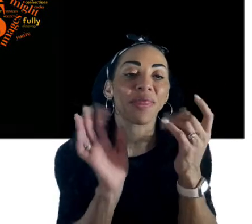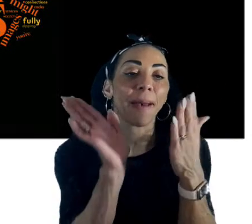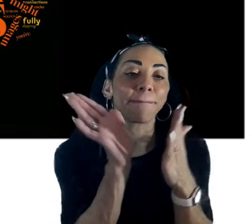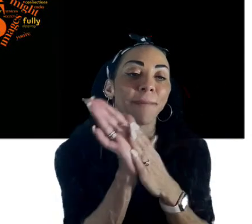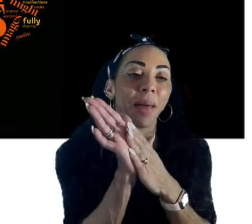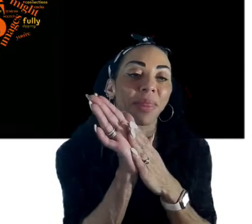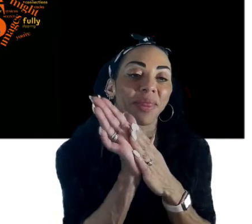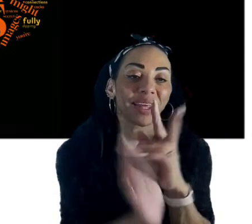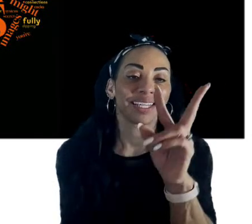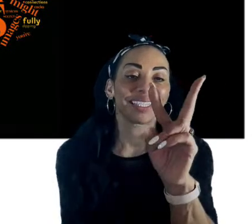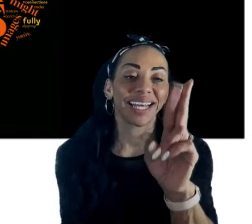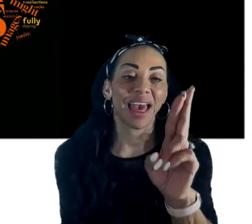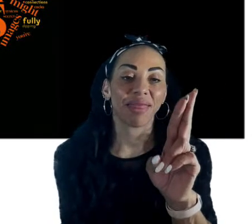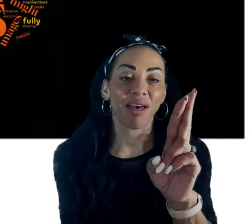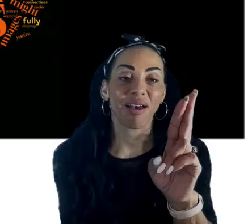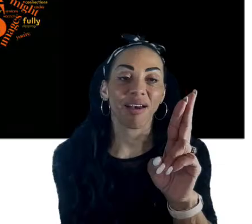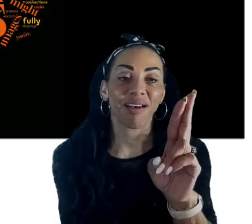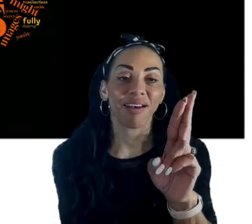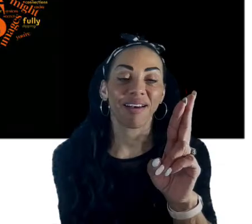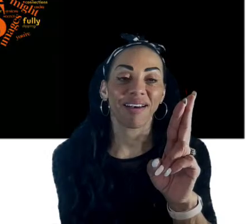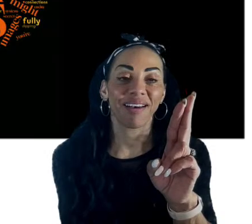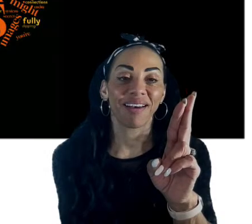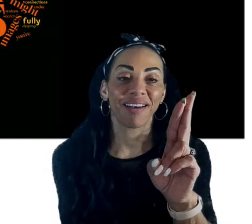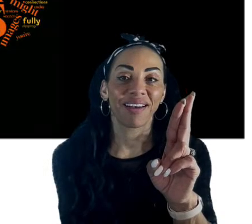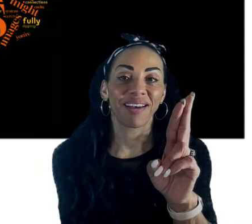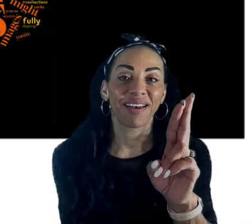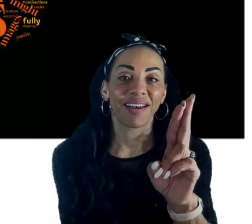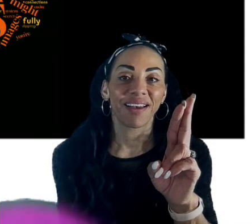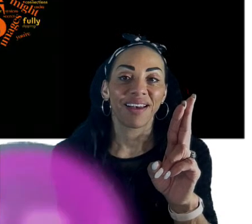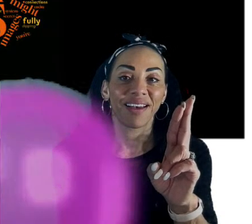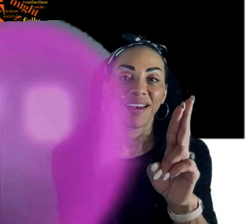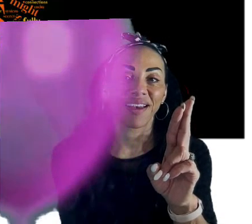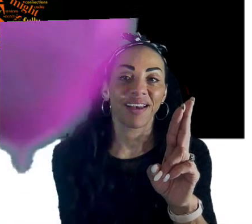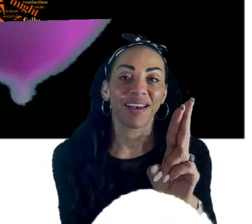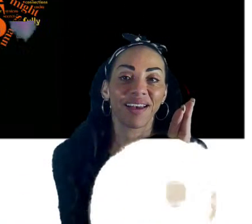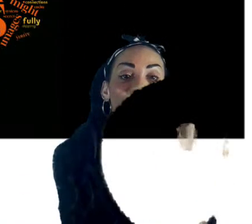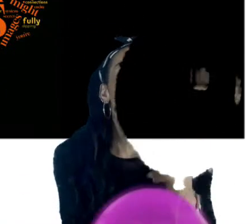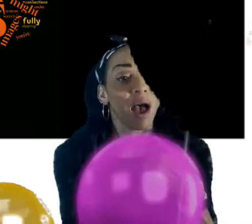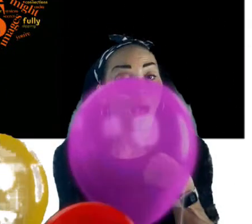And it allowed me to explore other